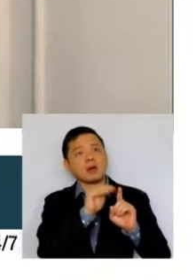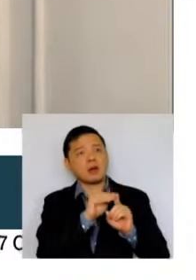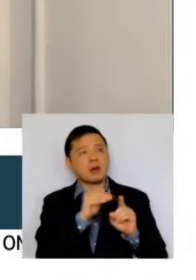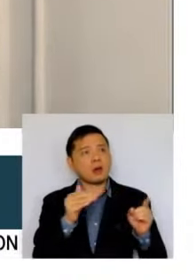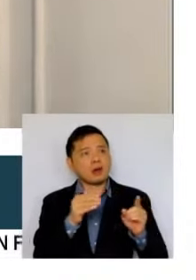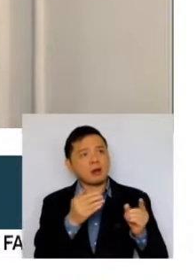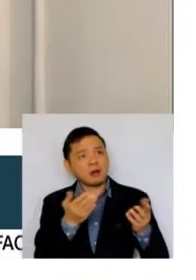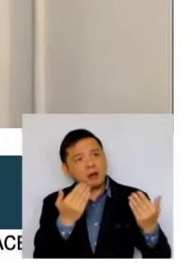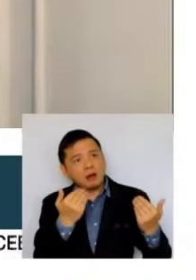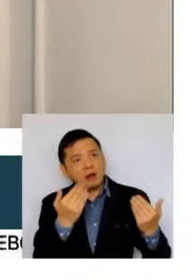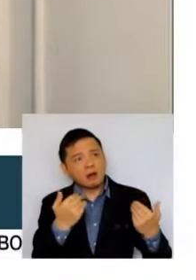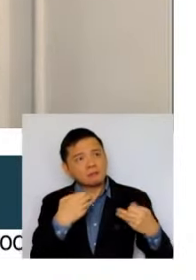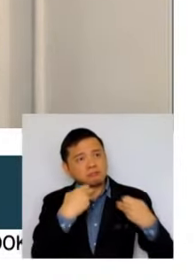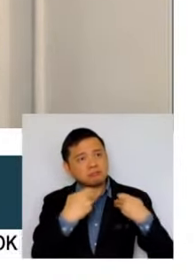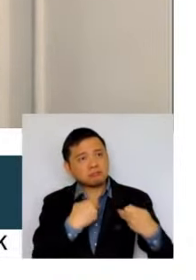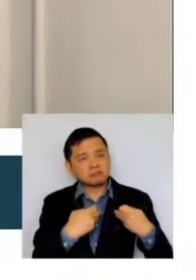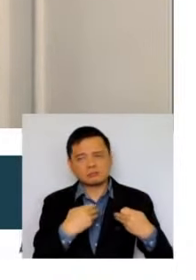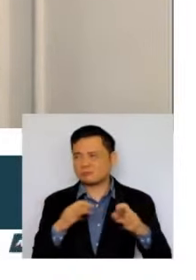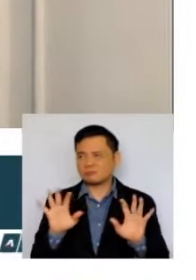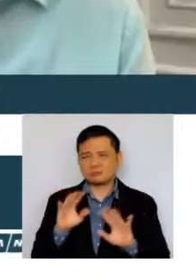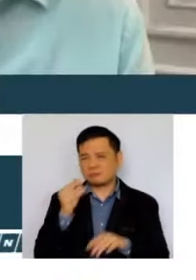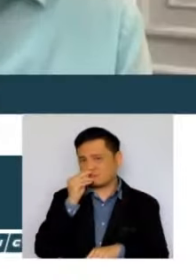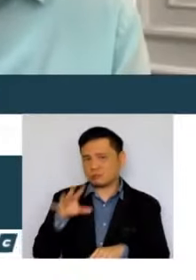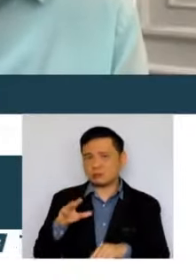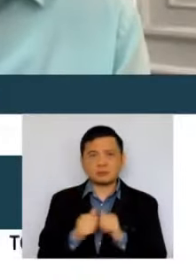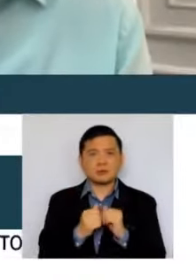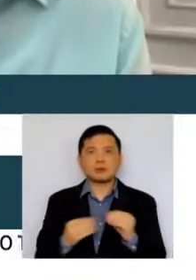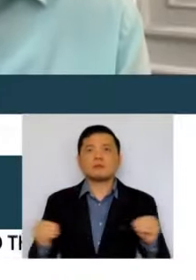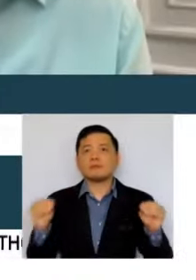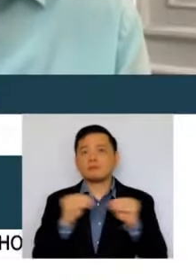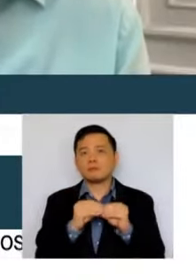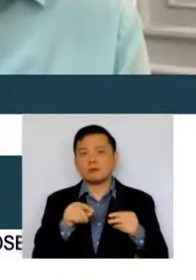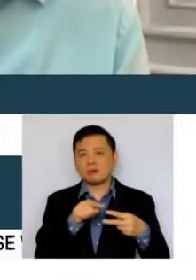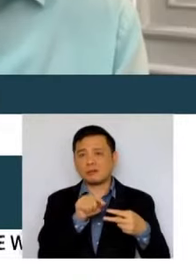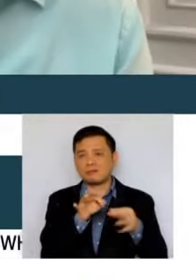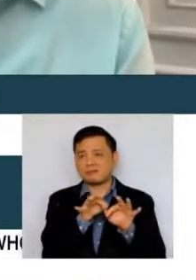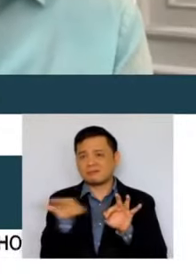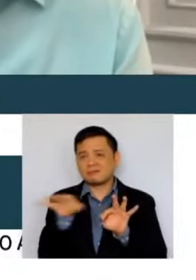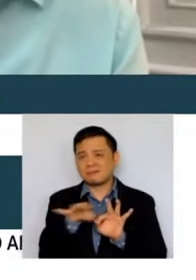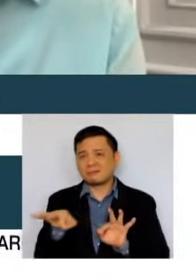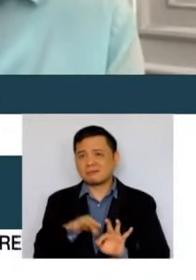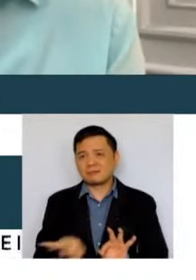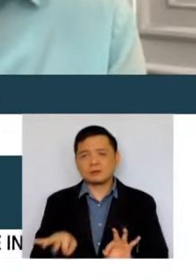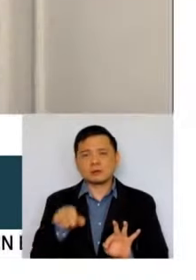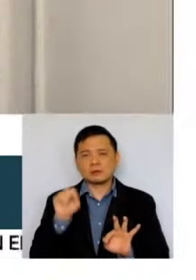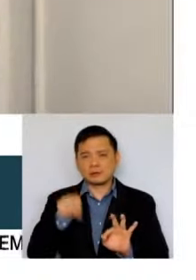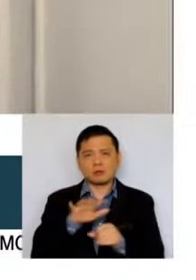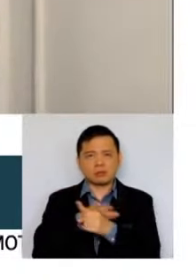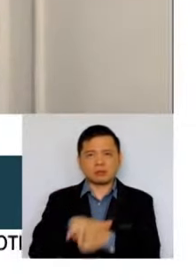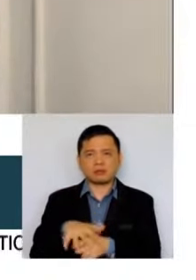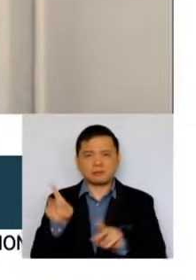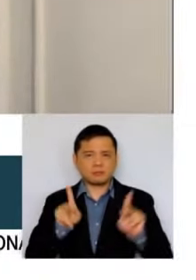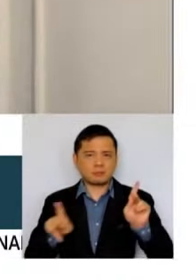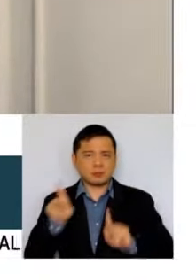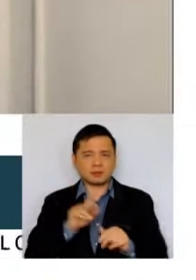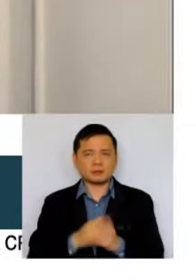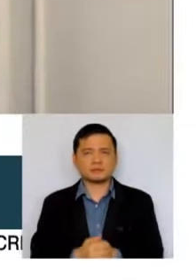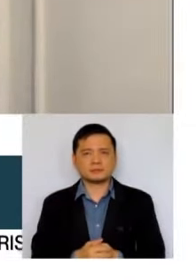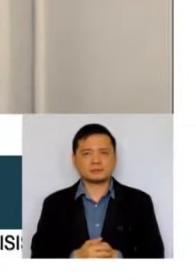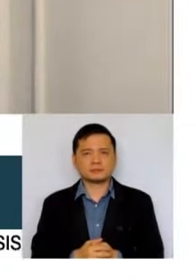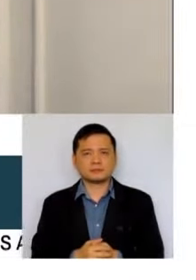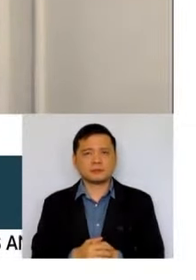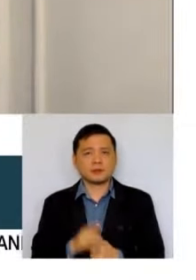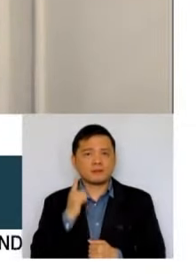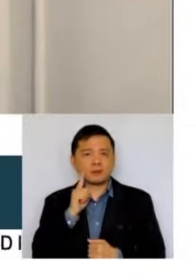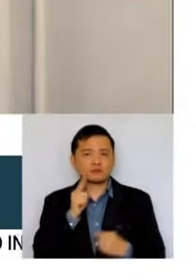further invalidations of provisions of the law. In the struggle for basic rights, in the struggle for maintaining our